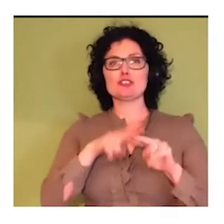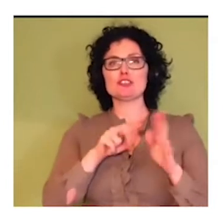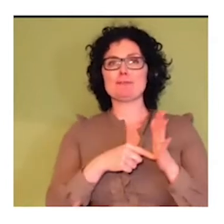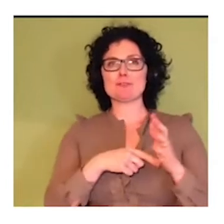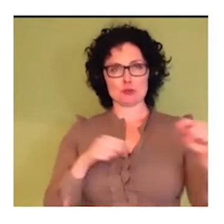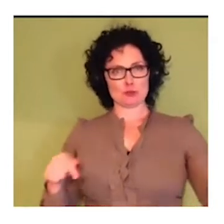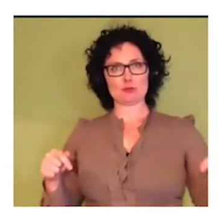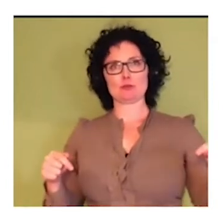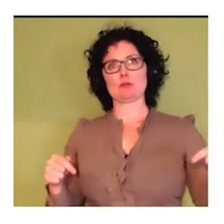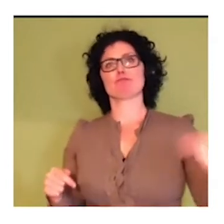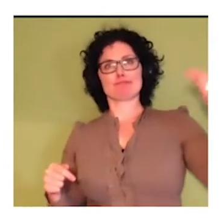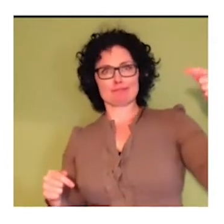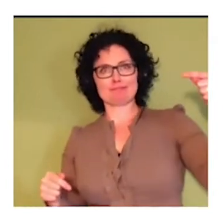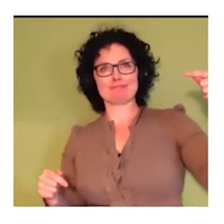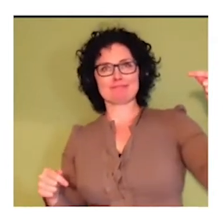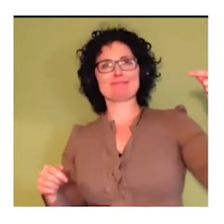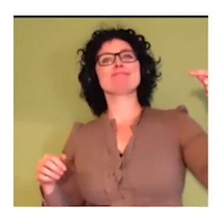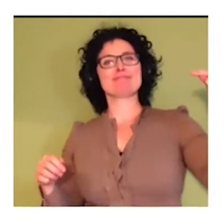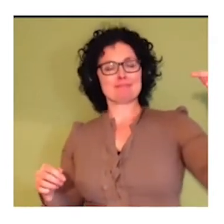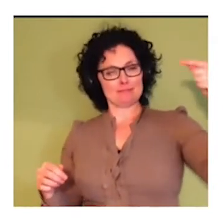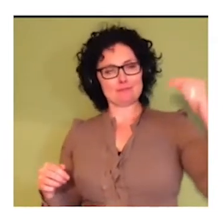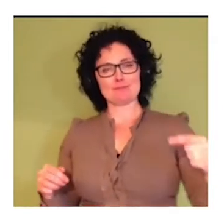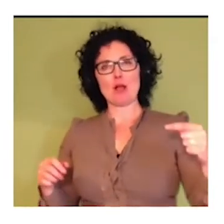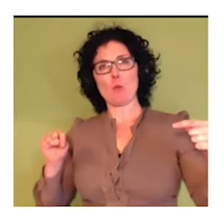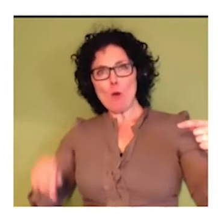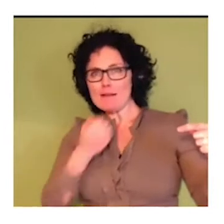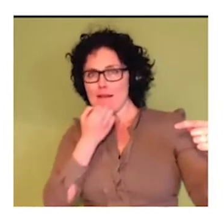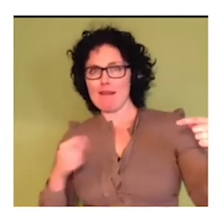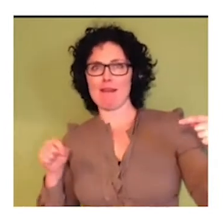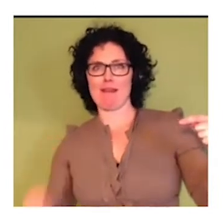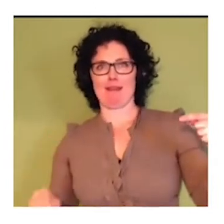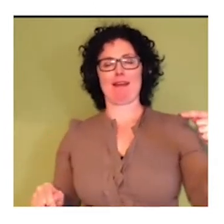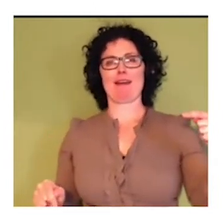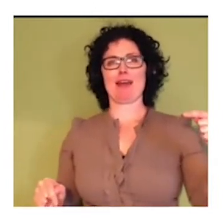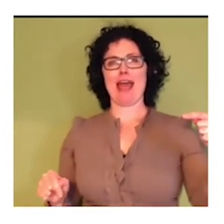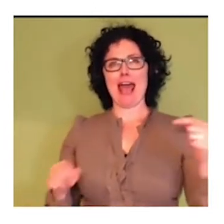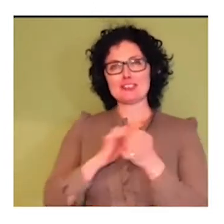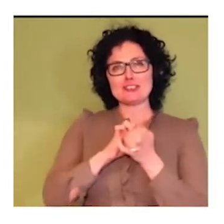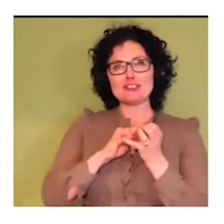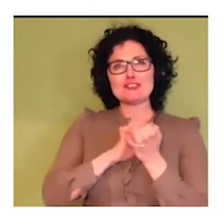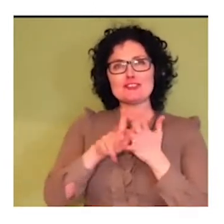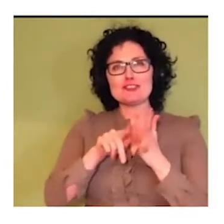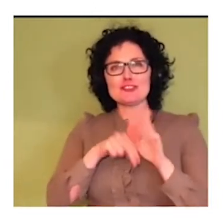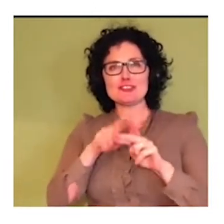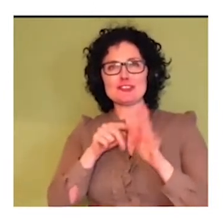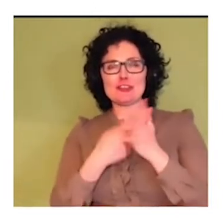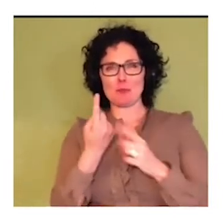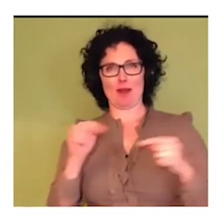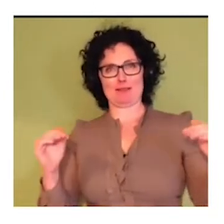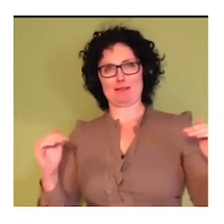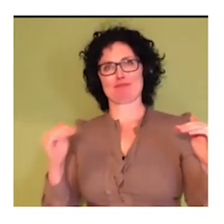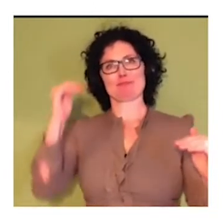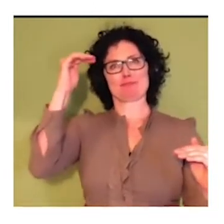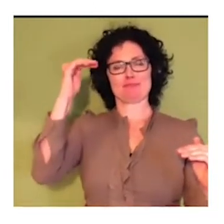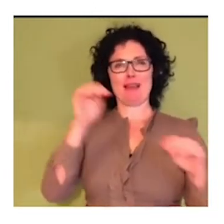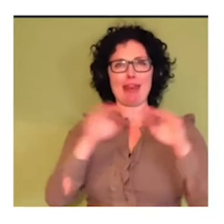2, and 1 will move me to the next heading level 1, and Shift 1 will move me to the previous heading level 1. So I'm going to